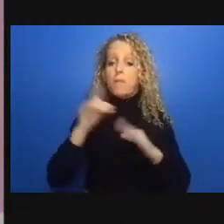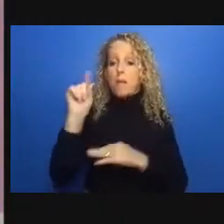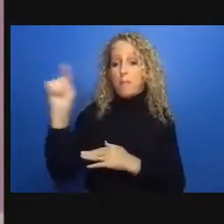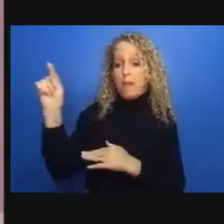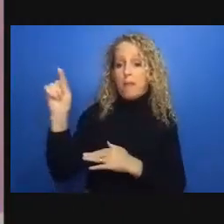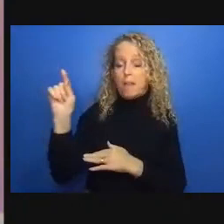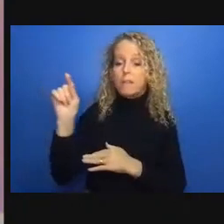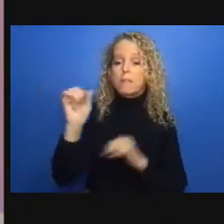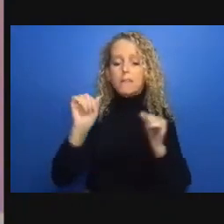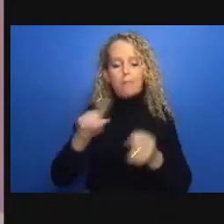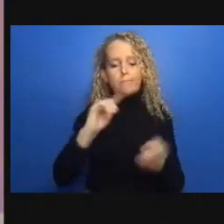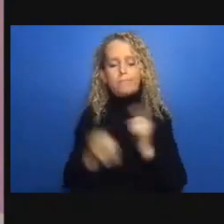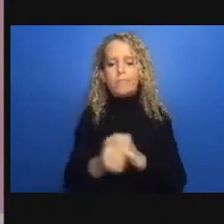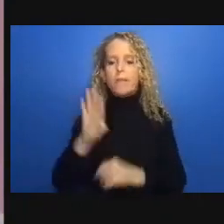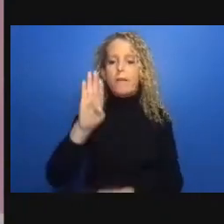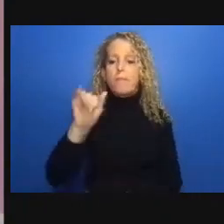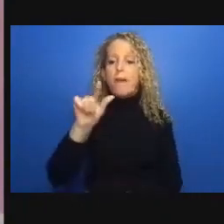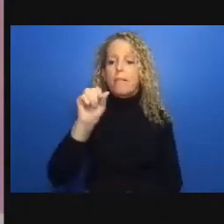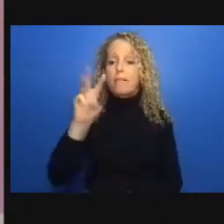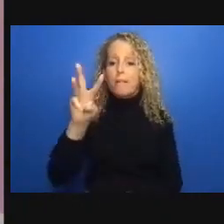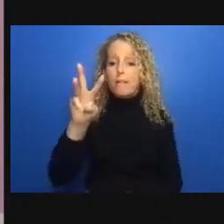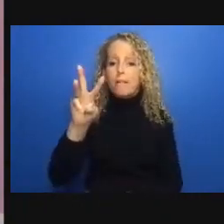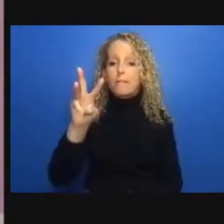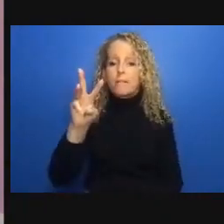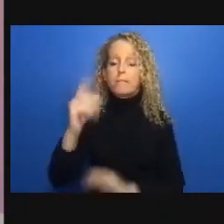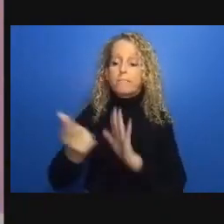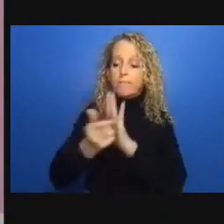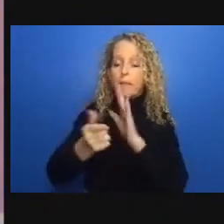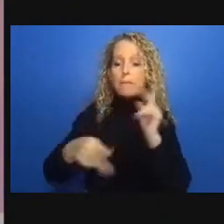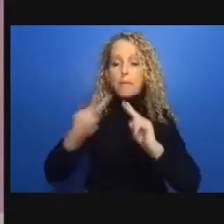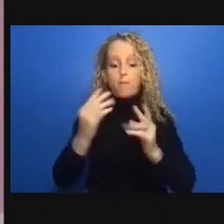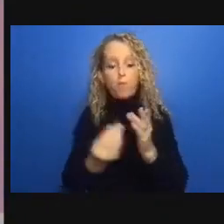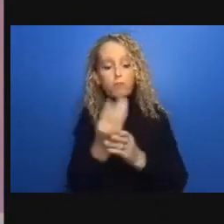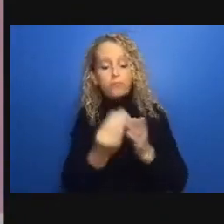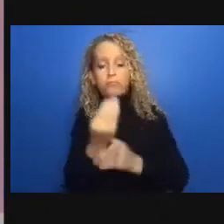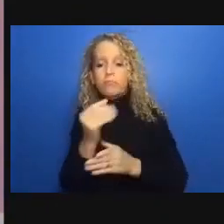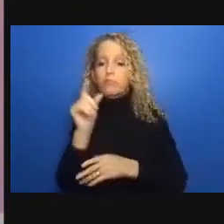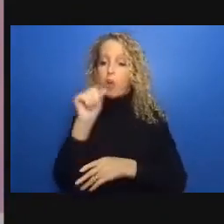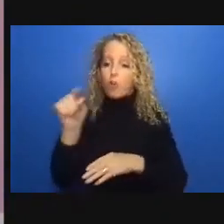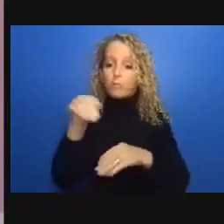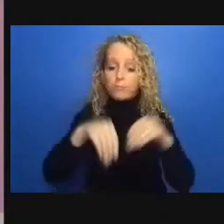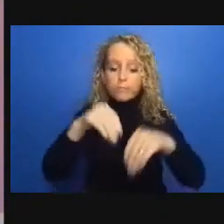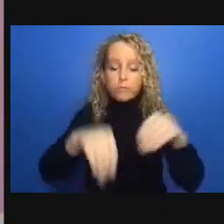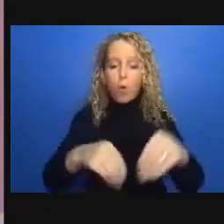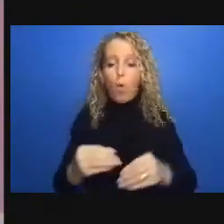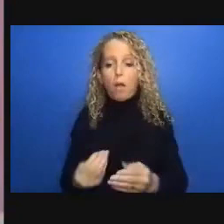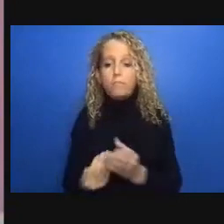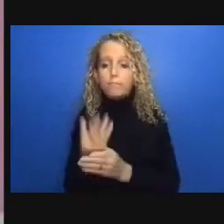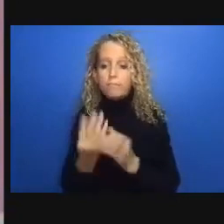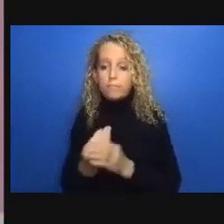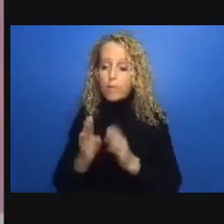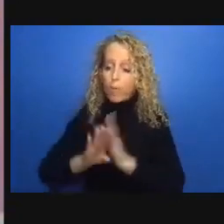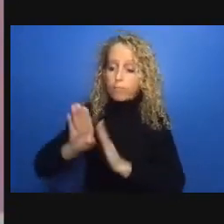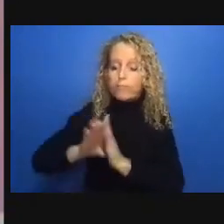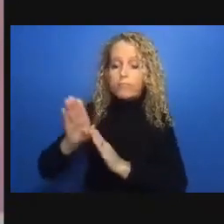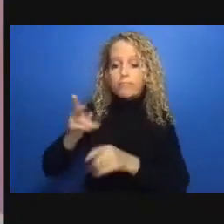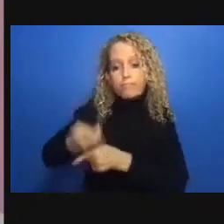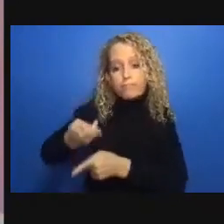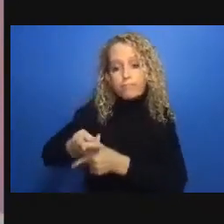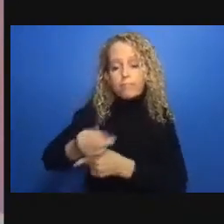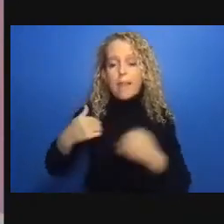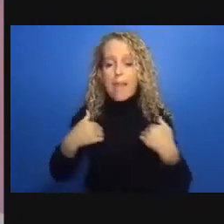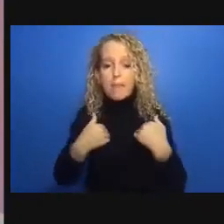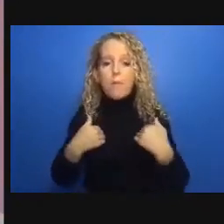through bylaws that support citizens developing gardens, rearing animals, and otherwise engaging in creative approaches to sustainable